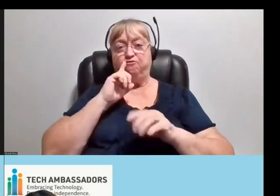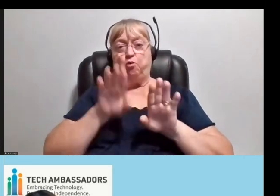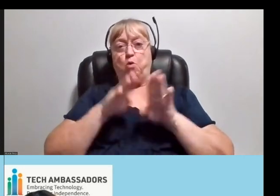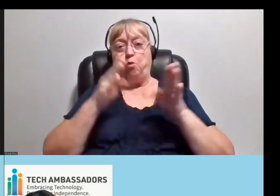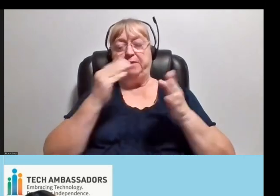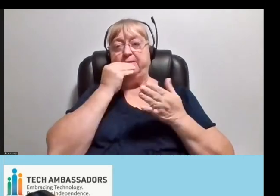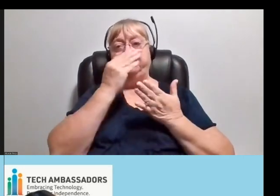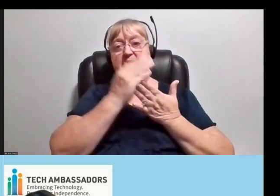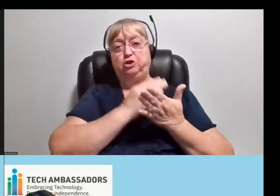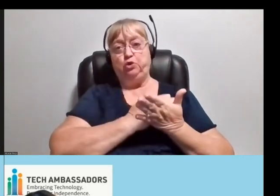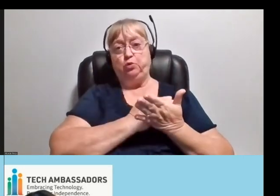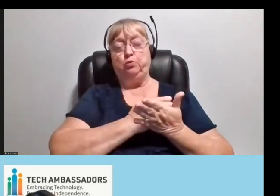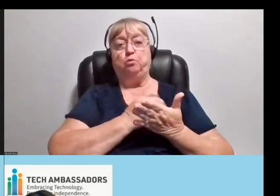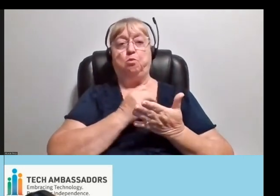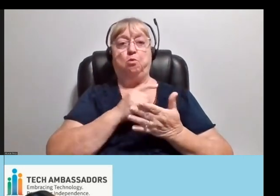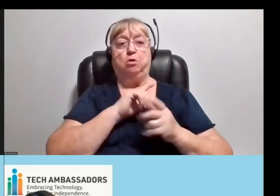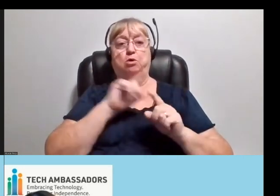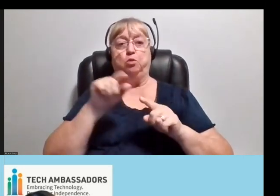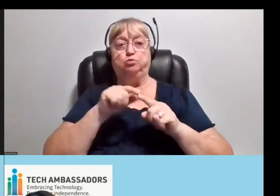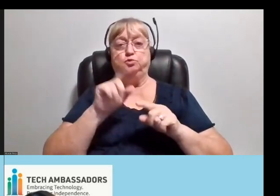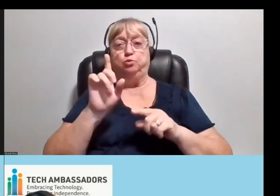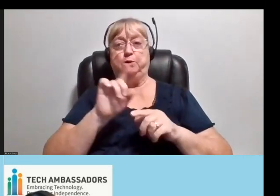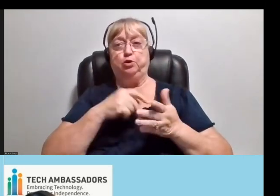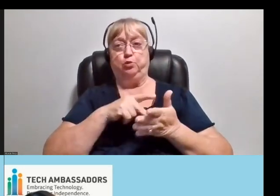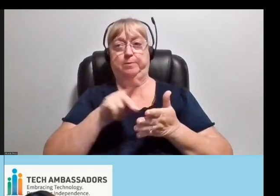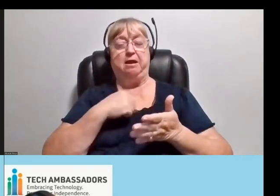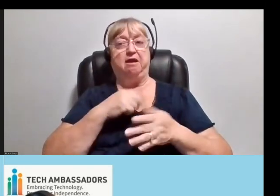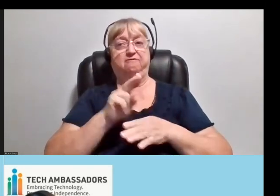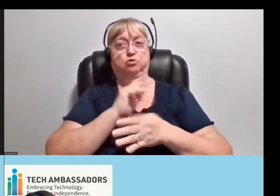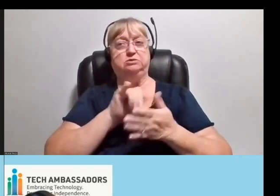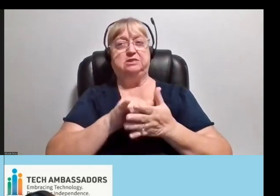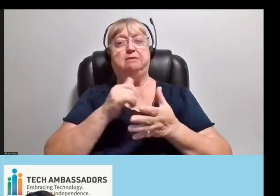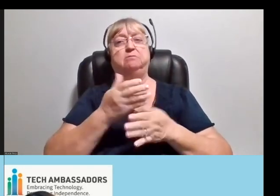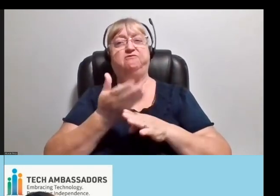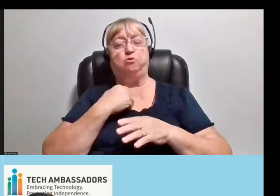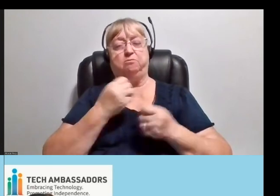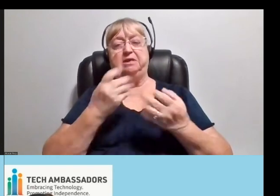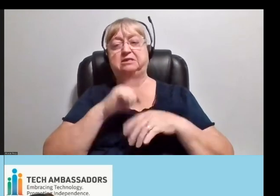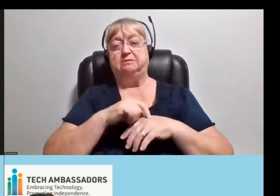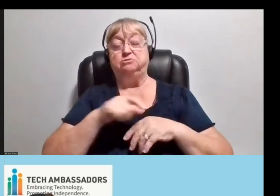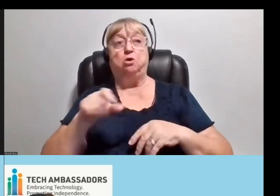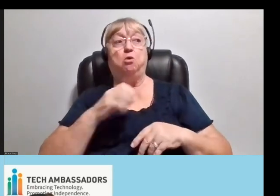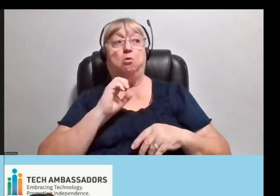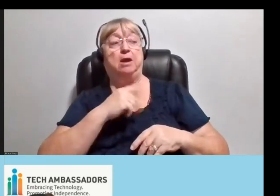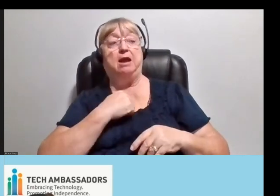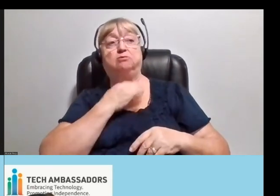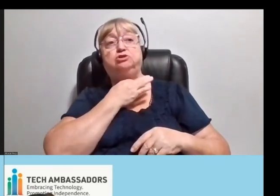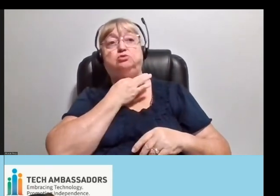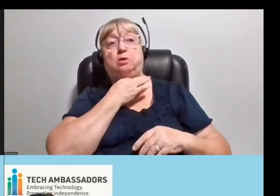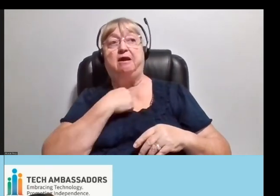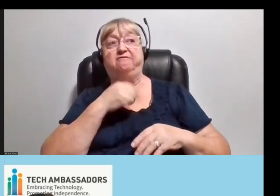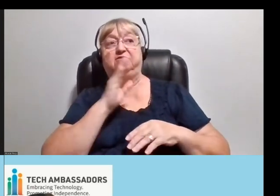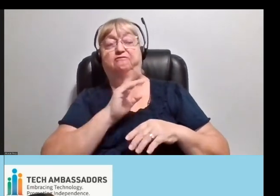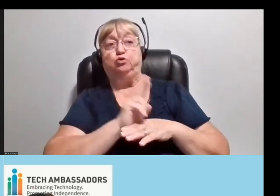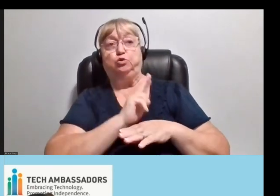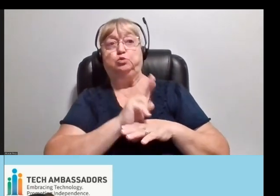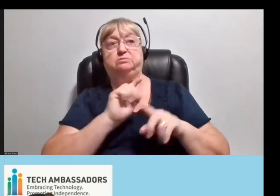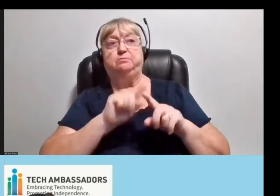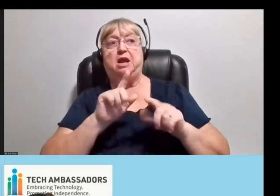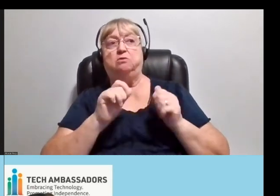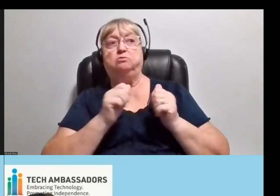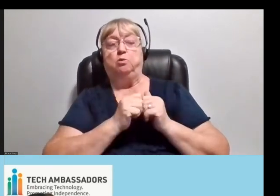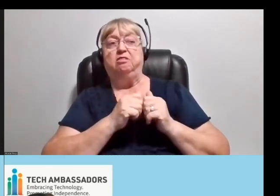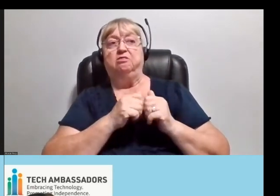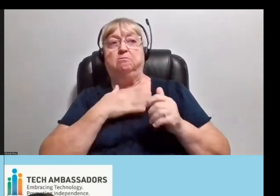to the place that you paid. I've used many of those before. Okay, I was just wondering. I've never used it, but I've been with friends